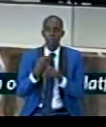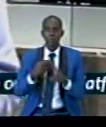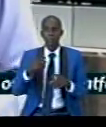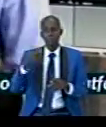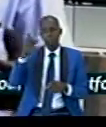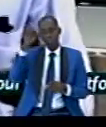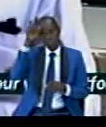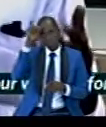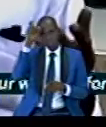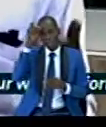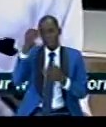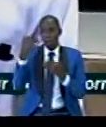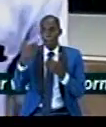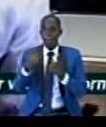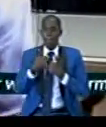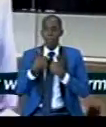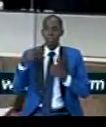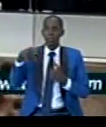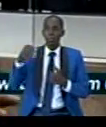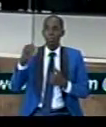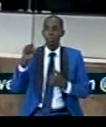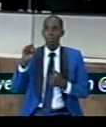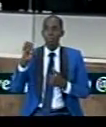possession for quite some time now.